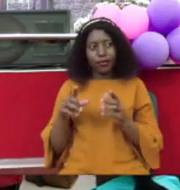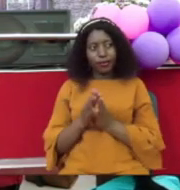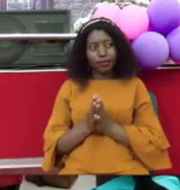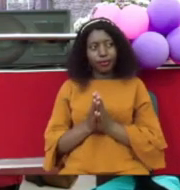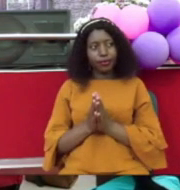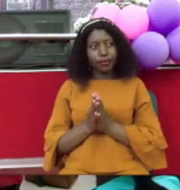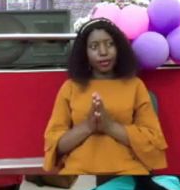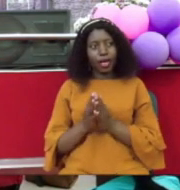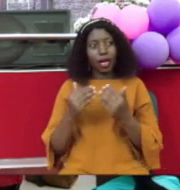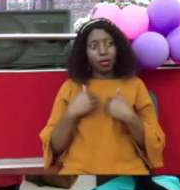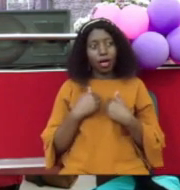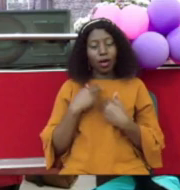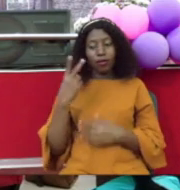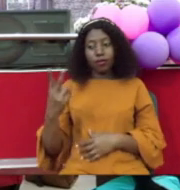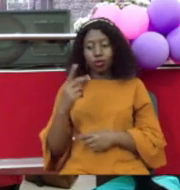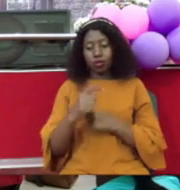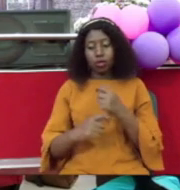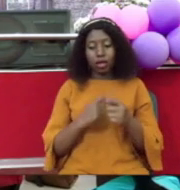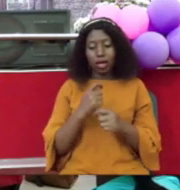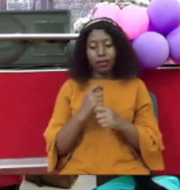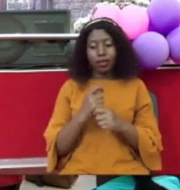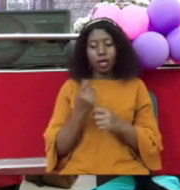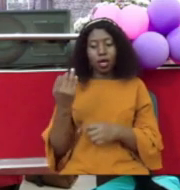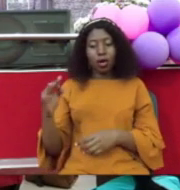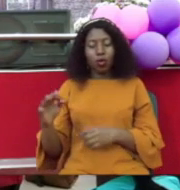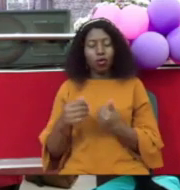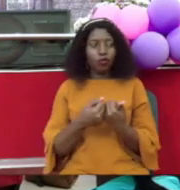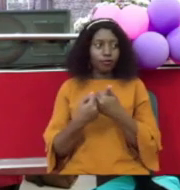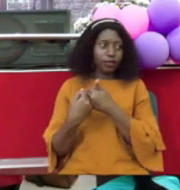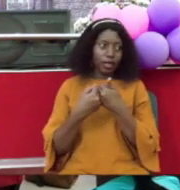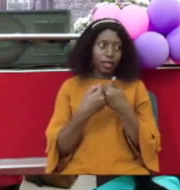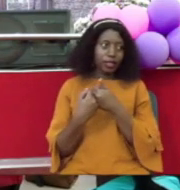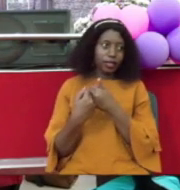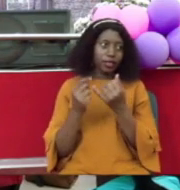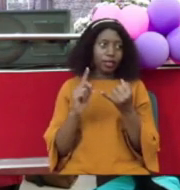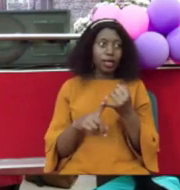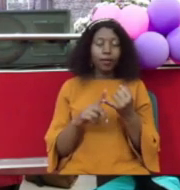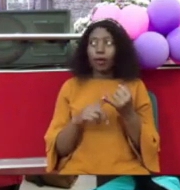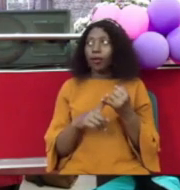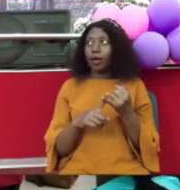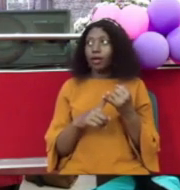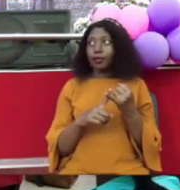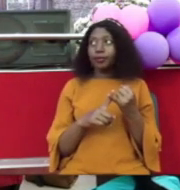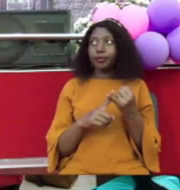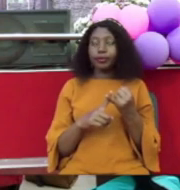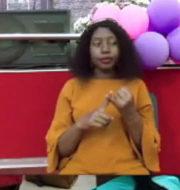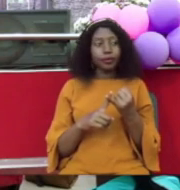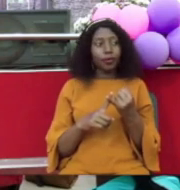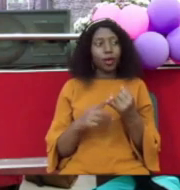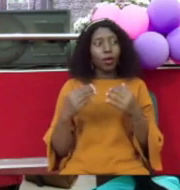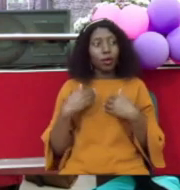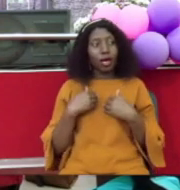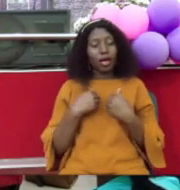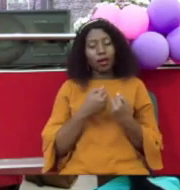there are two kinds of storms. Na panayo mawimbi mara mbili. There are storms. Kuna mawimbi. Related to